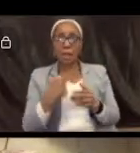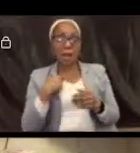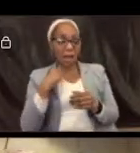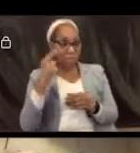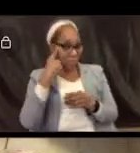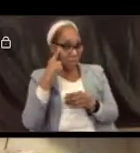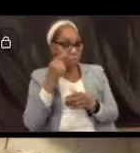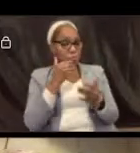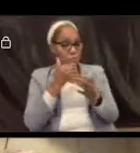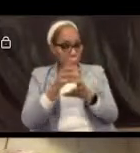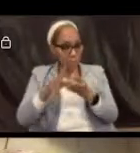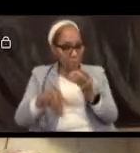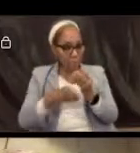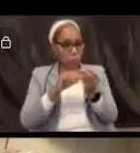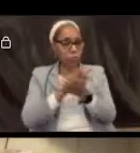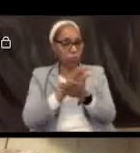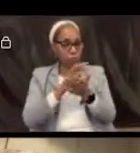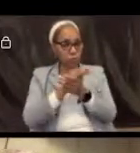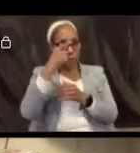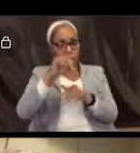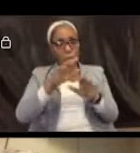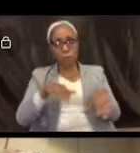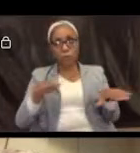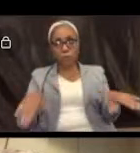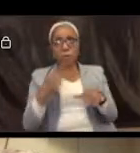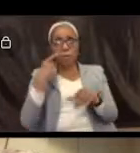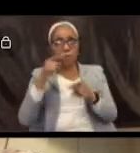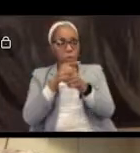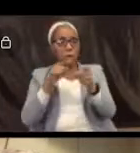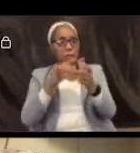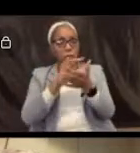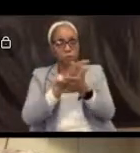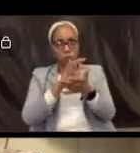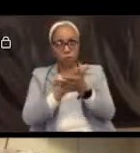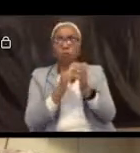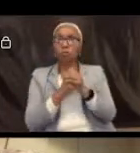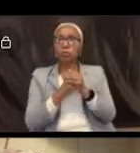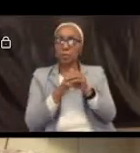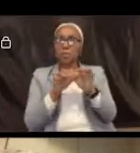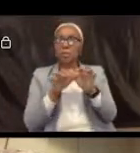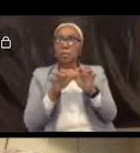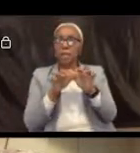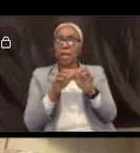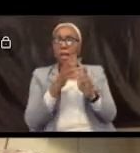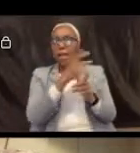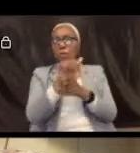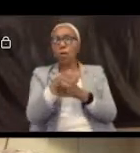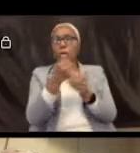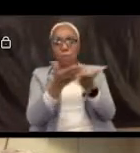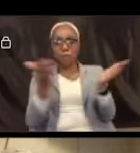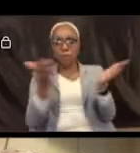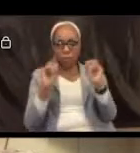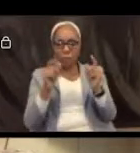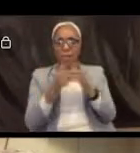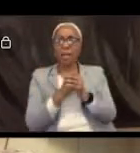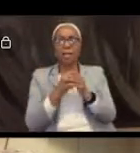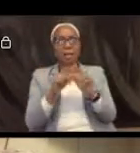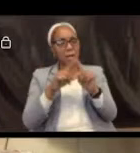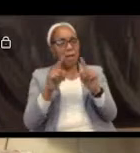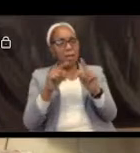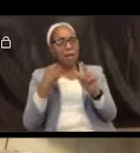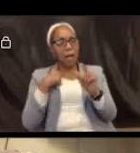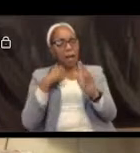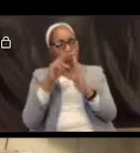to the school. I think definitely for the children, for the school, as well as the stadium and other amenities. Just reviewing and looking